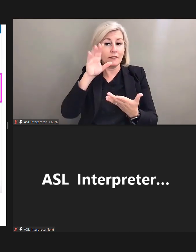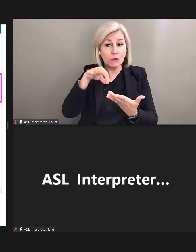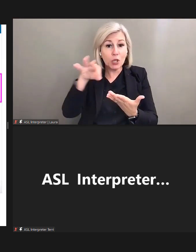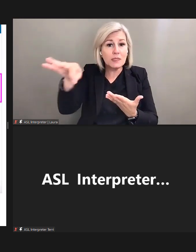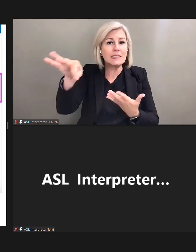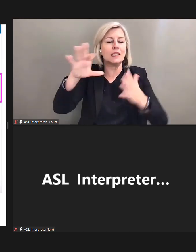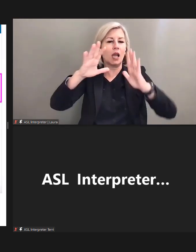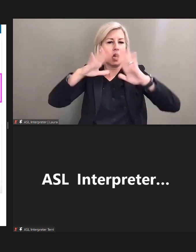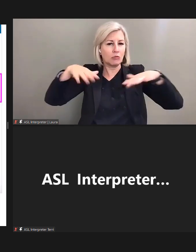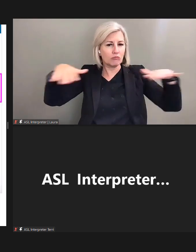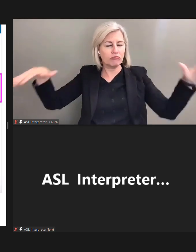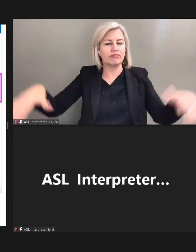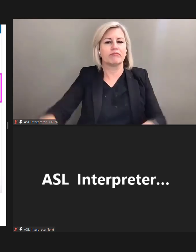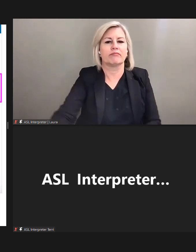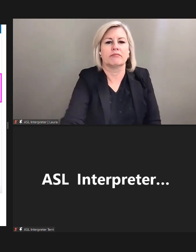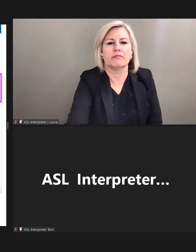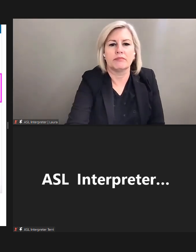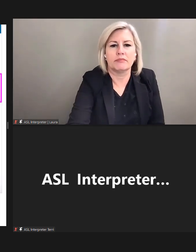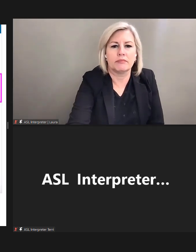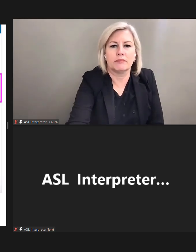levels, etc.